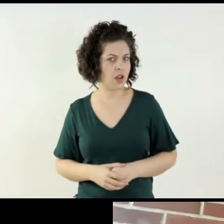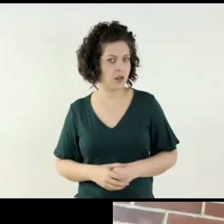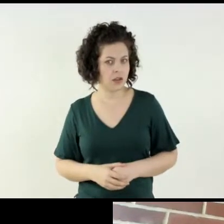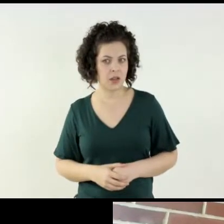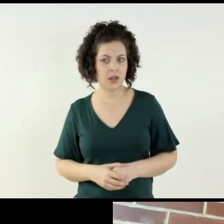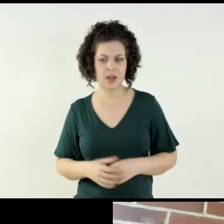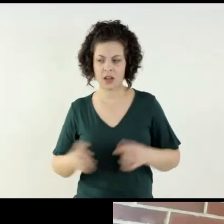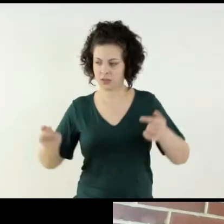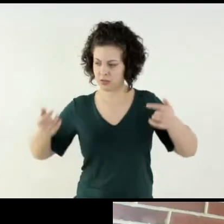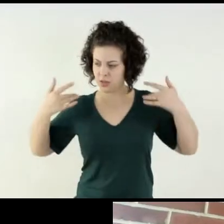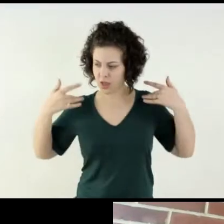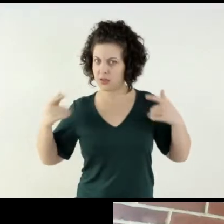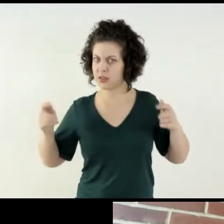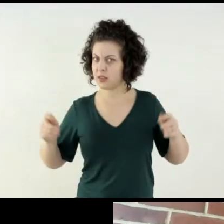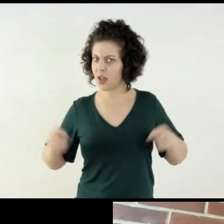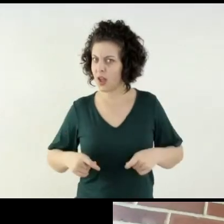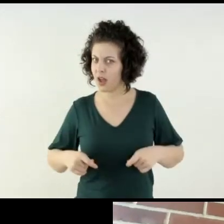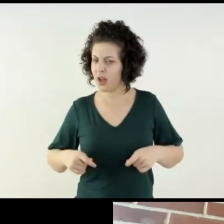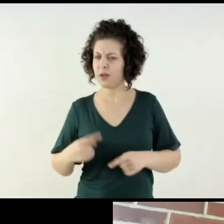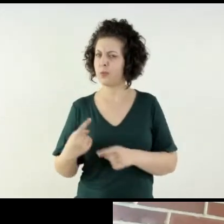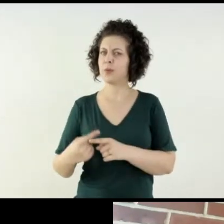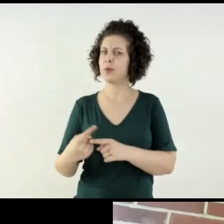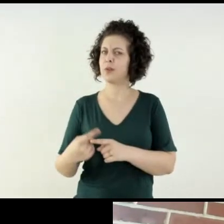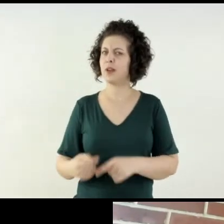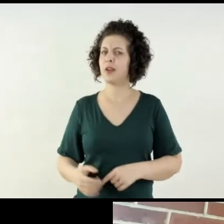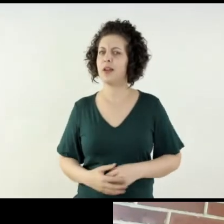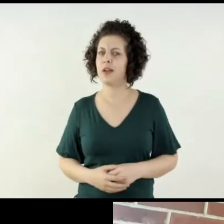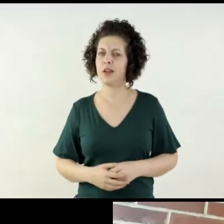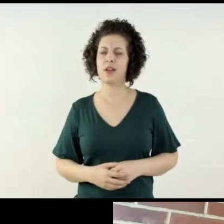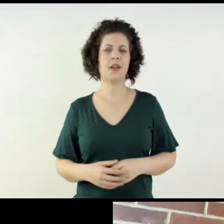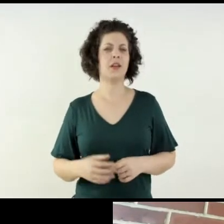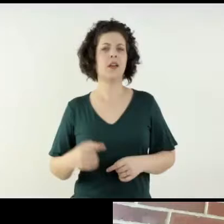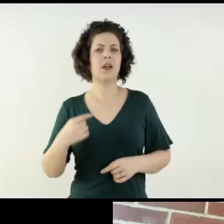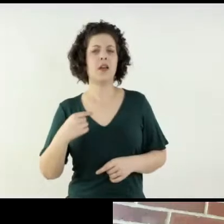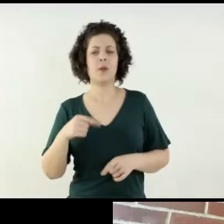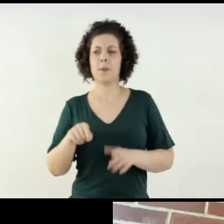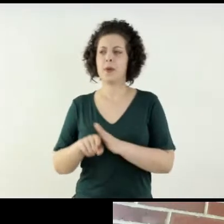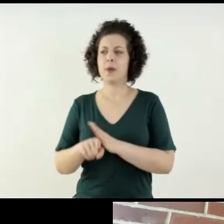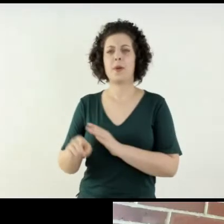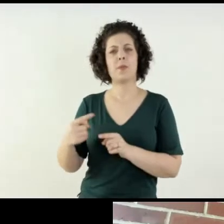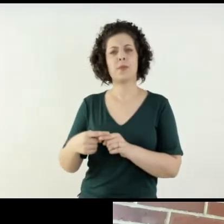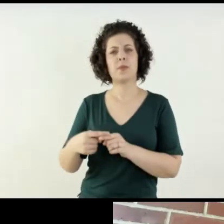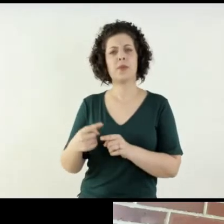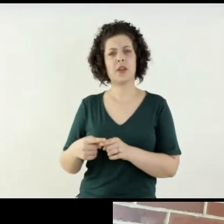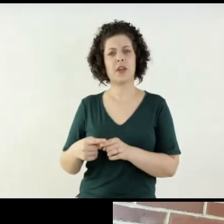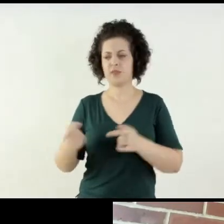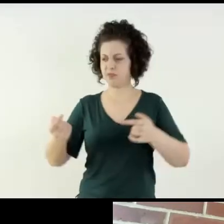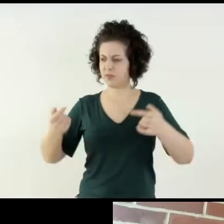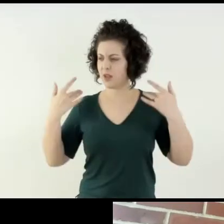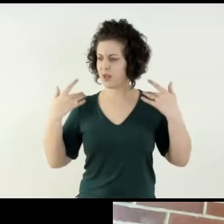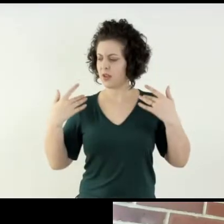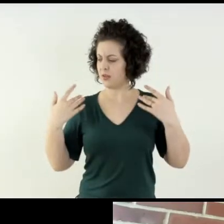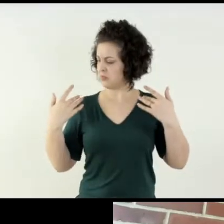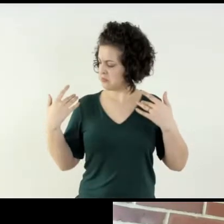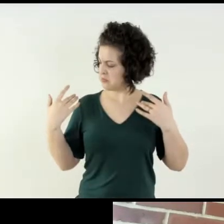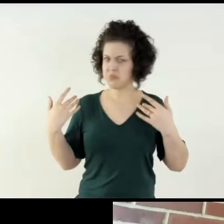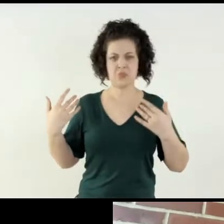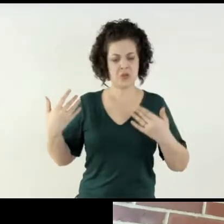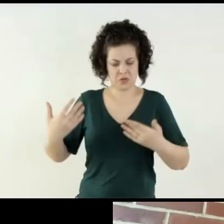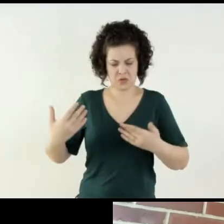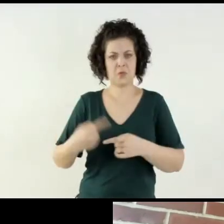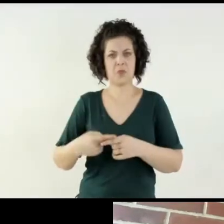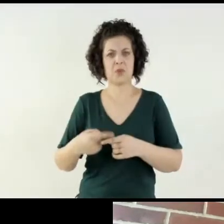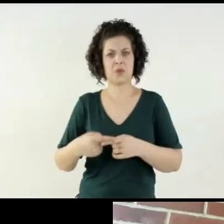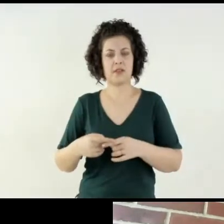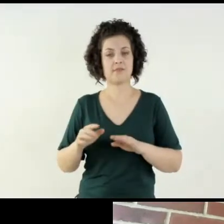why, one may ask, in fact, why leave everything behind? And of course, it becomes clear that it is in order